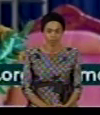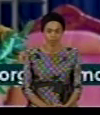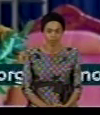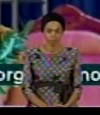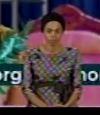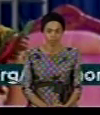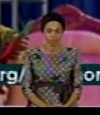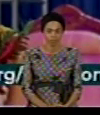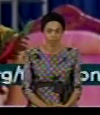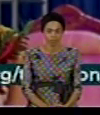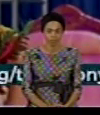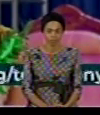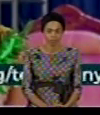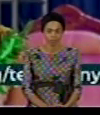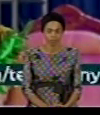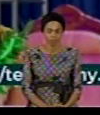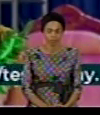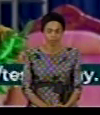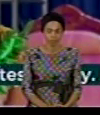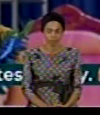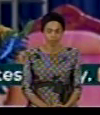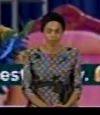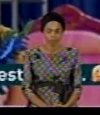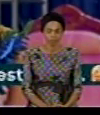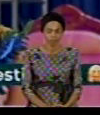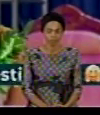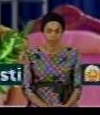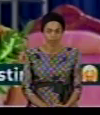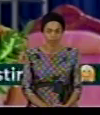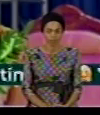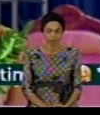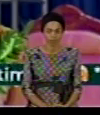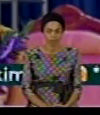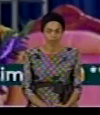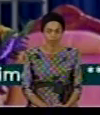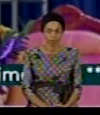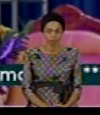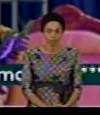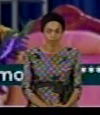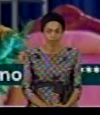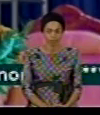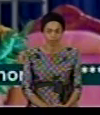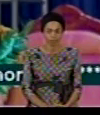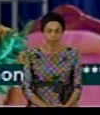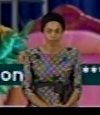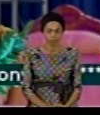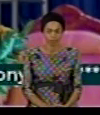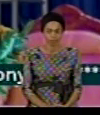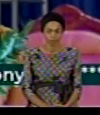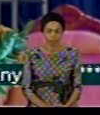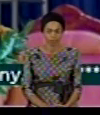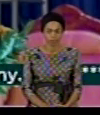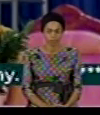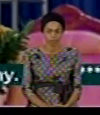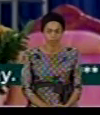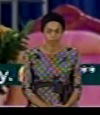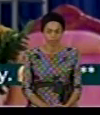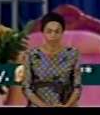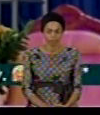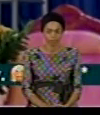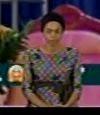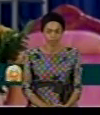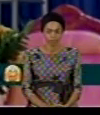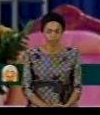women etanga gbene ma e. Bemene tanga gbene ma e. Aluazi zua ene